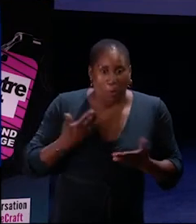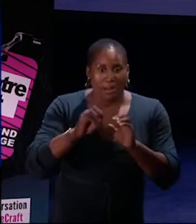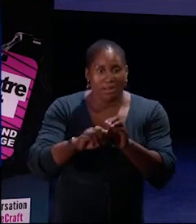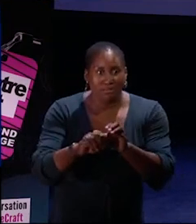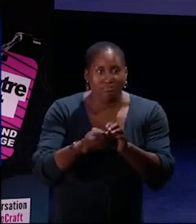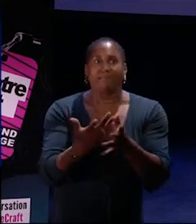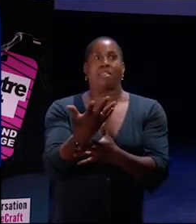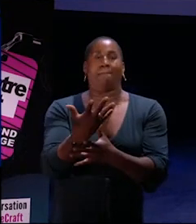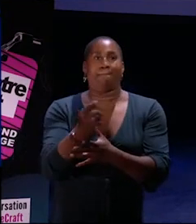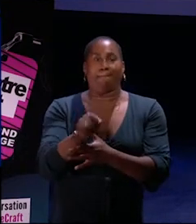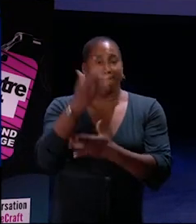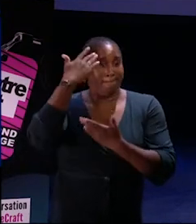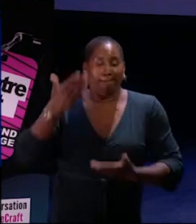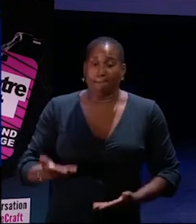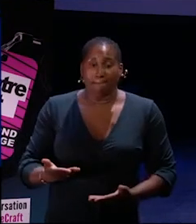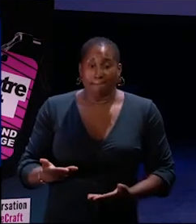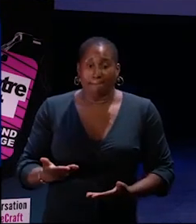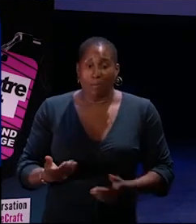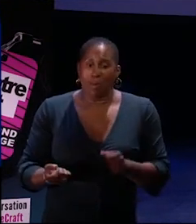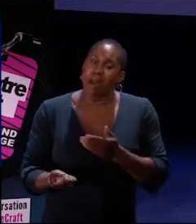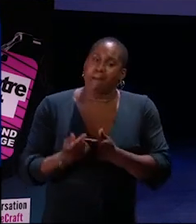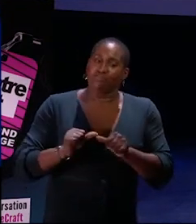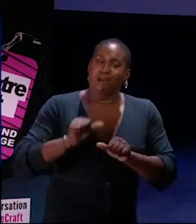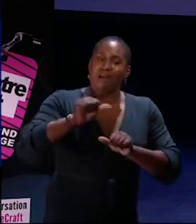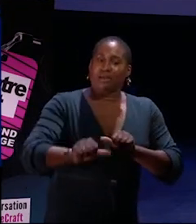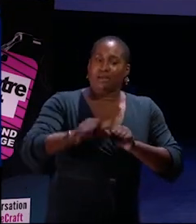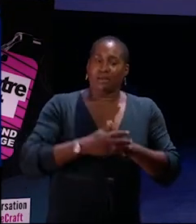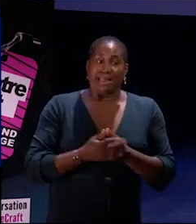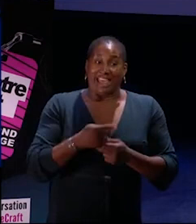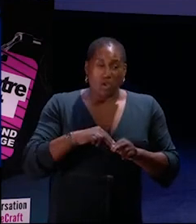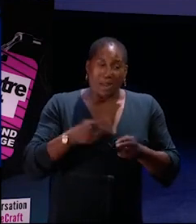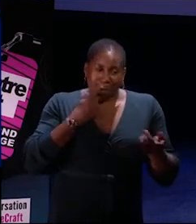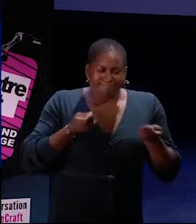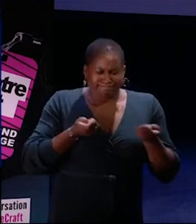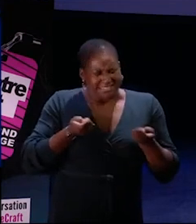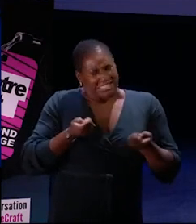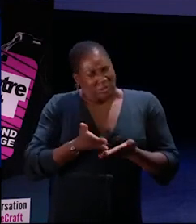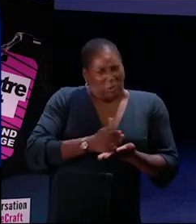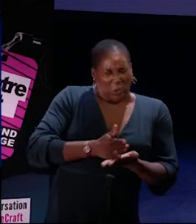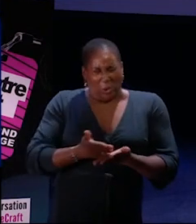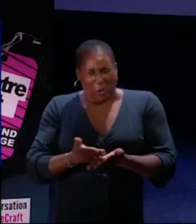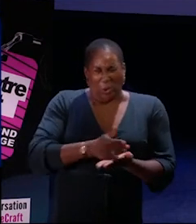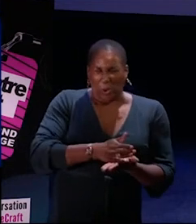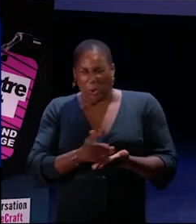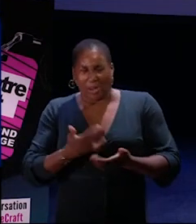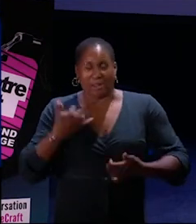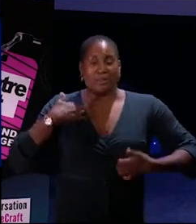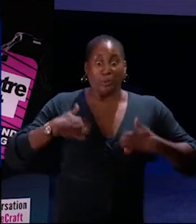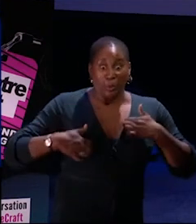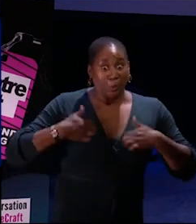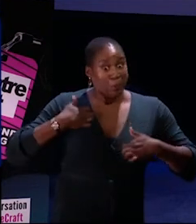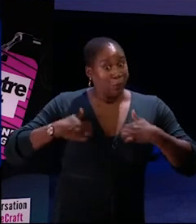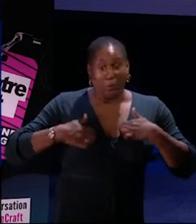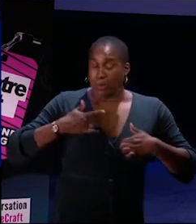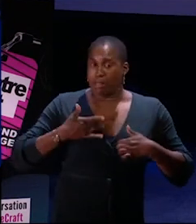into its own and what then comes on from that. So if you can deal with uncertainty, it's a very exciting way of life.